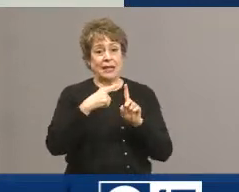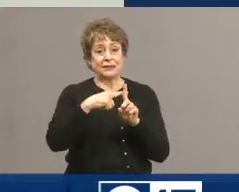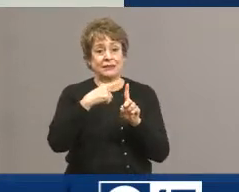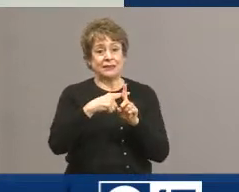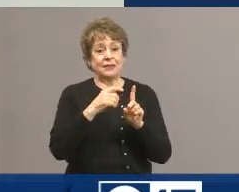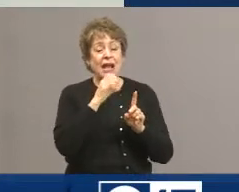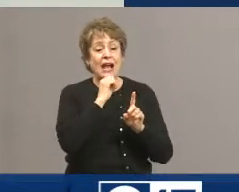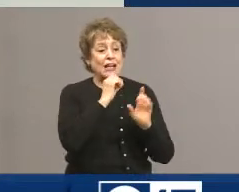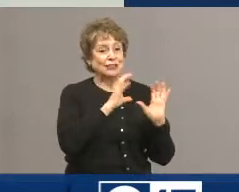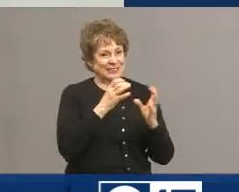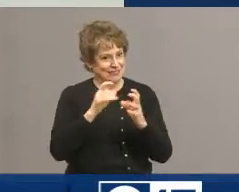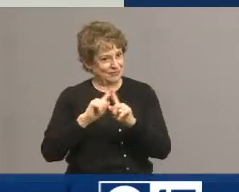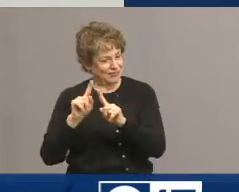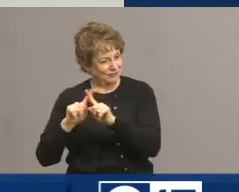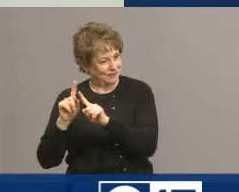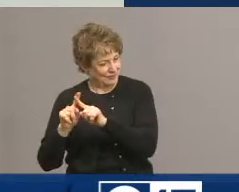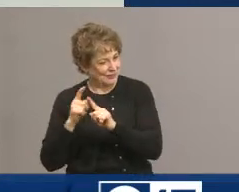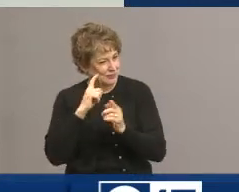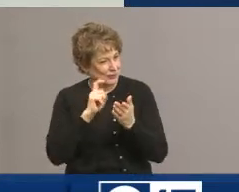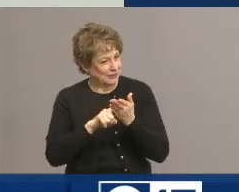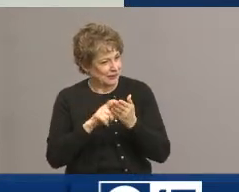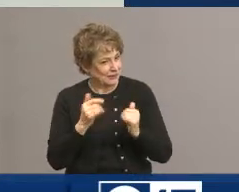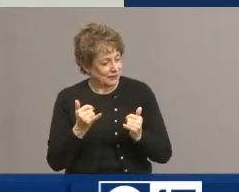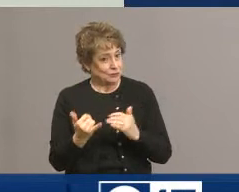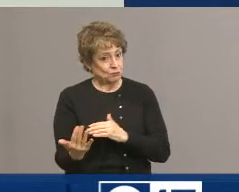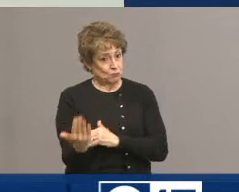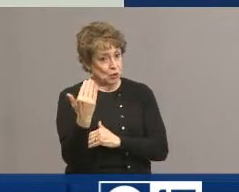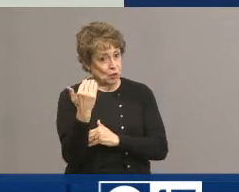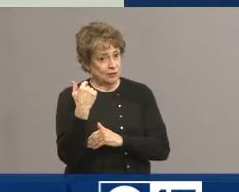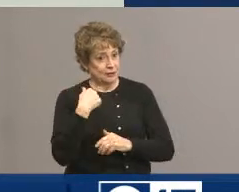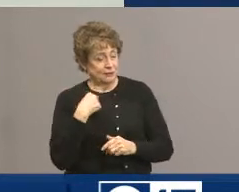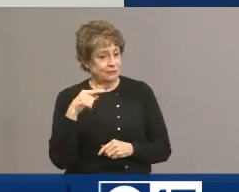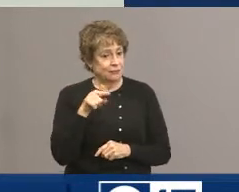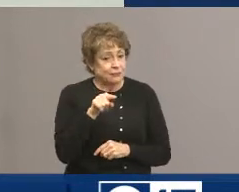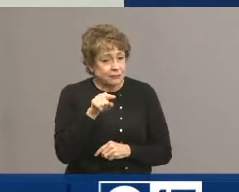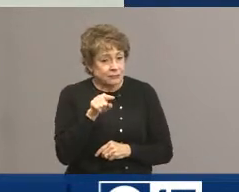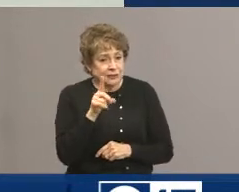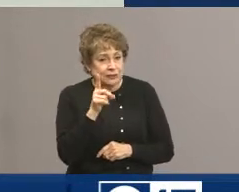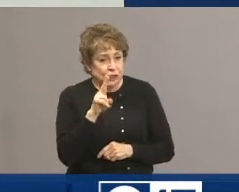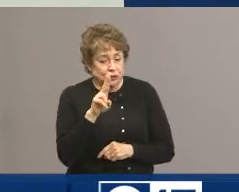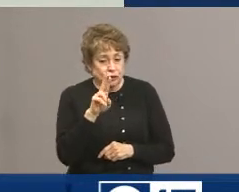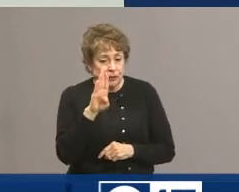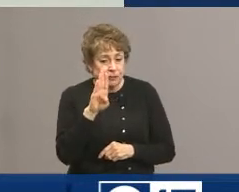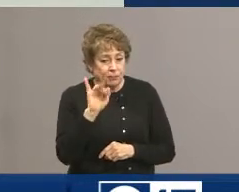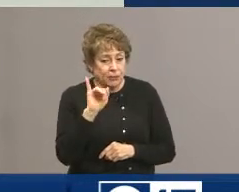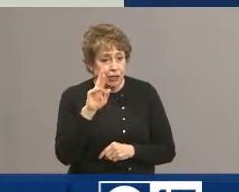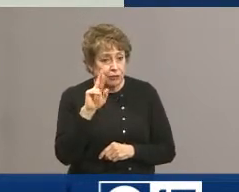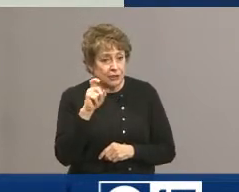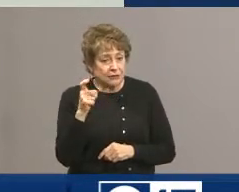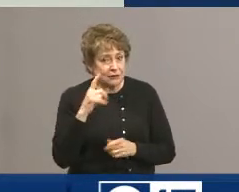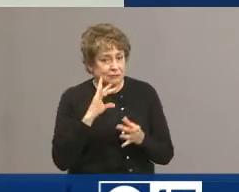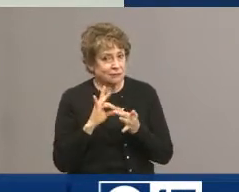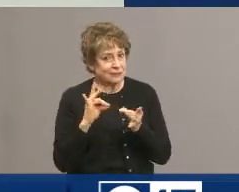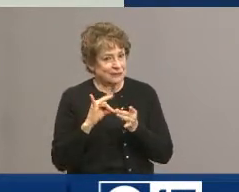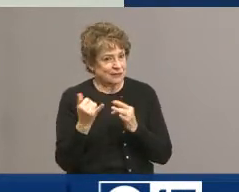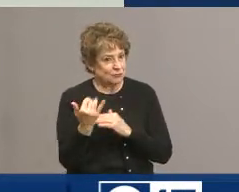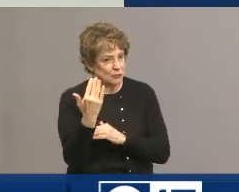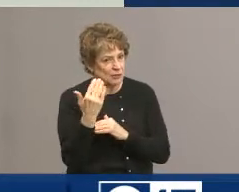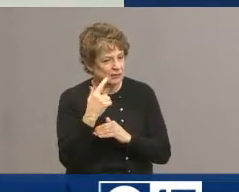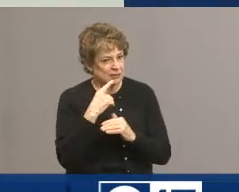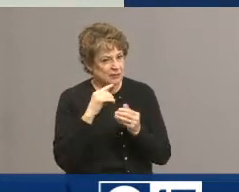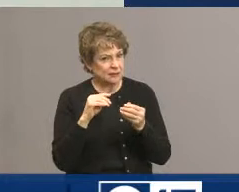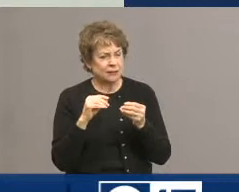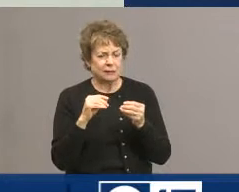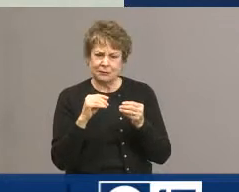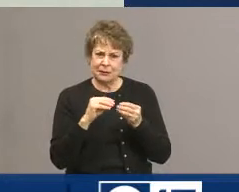is we are seeing a different spread of the virus at this time in the